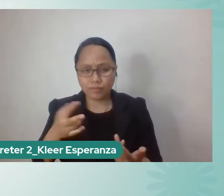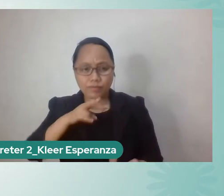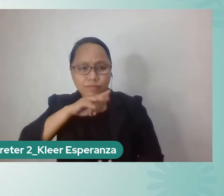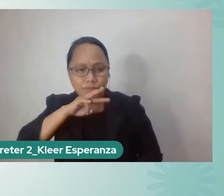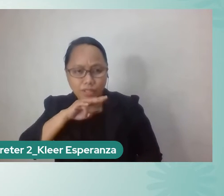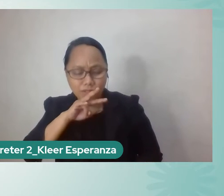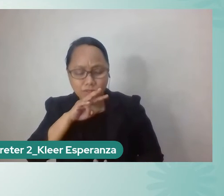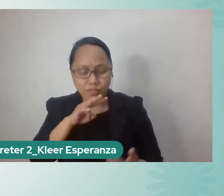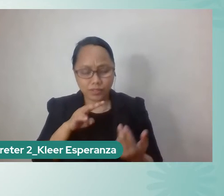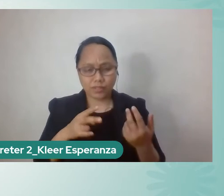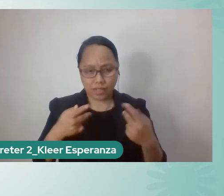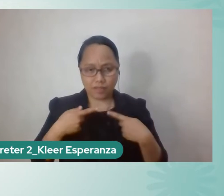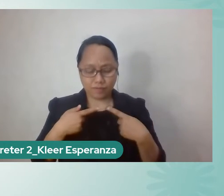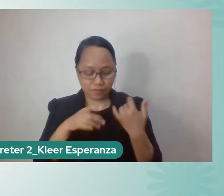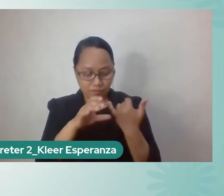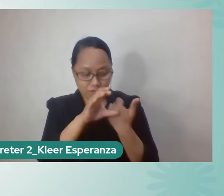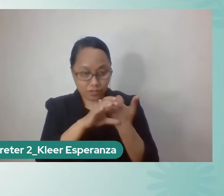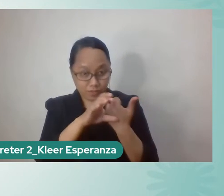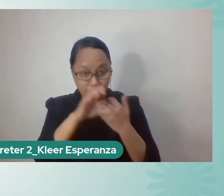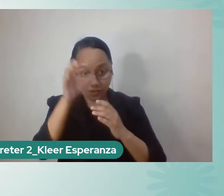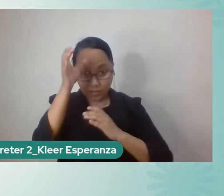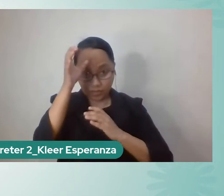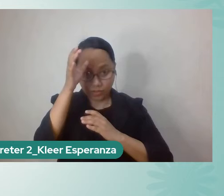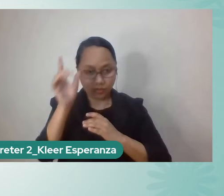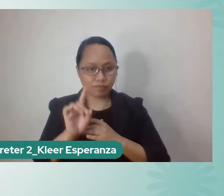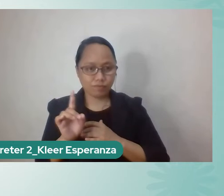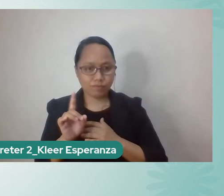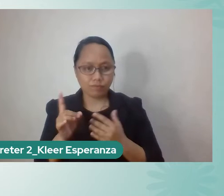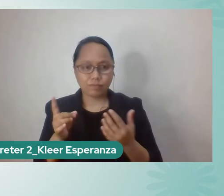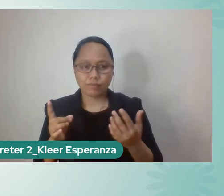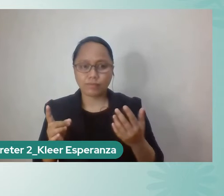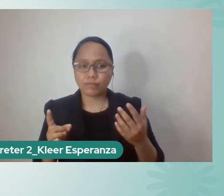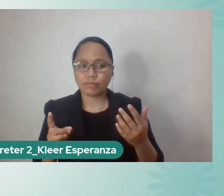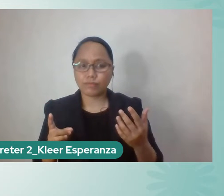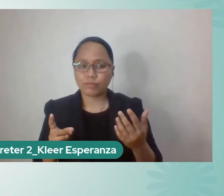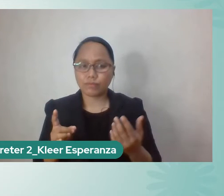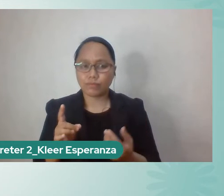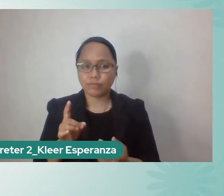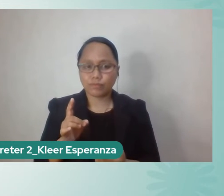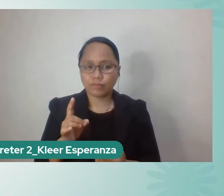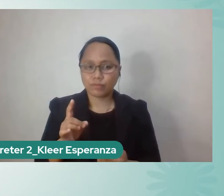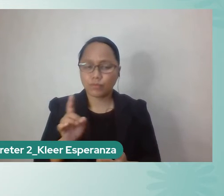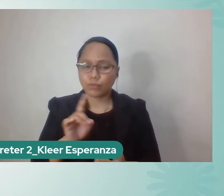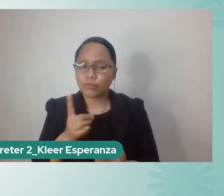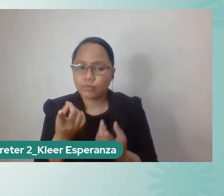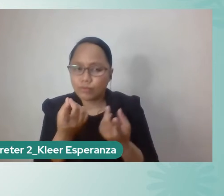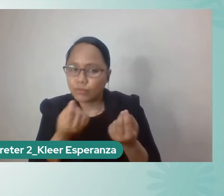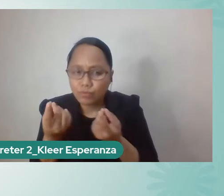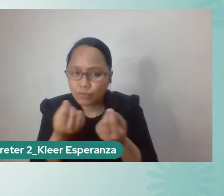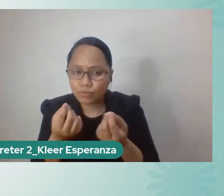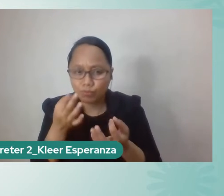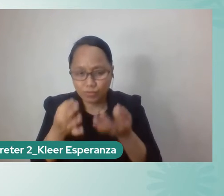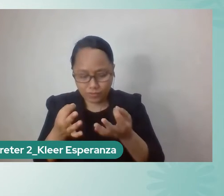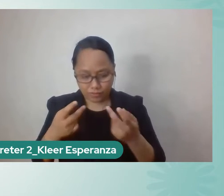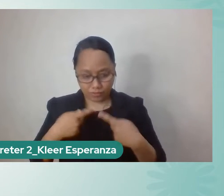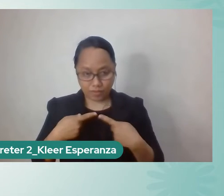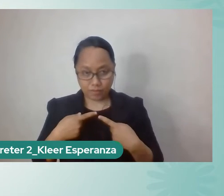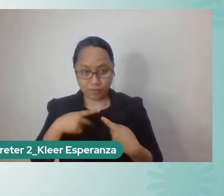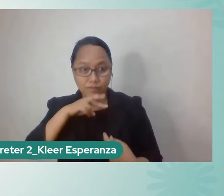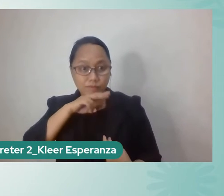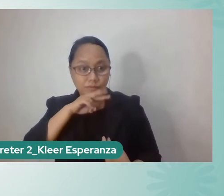cancer? Okay, so what are the 2 common human papillomaviruses that